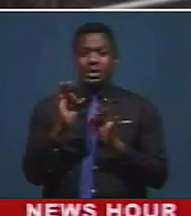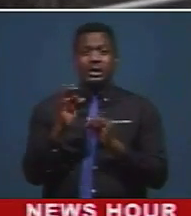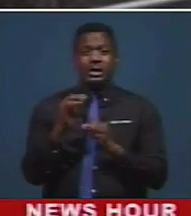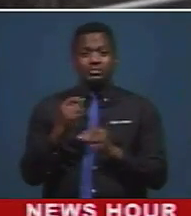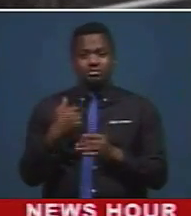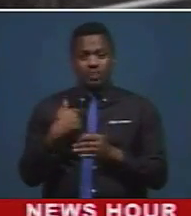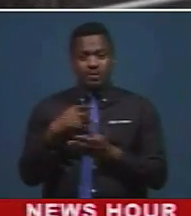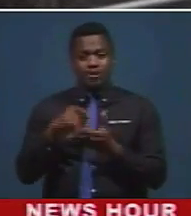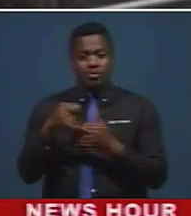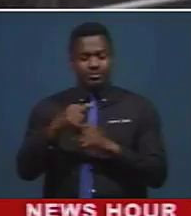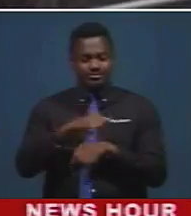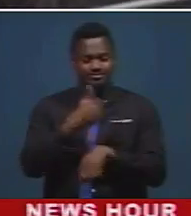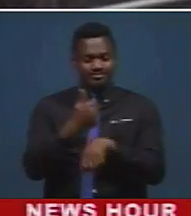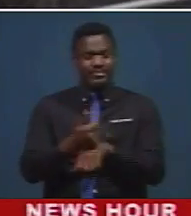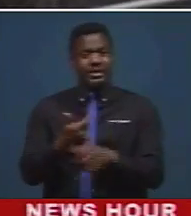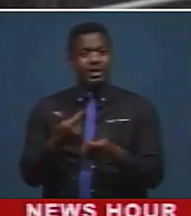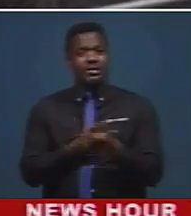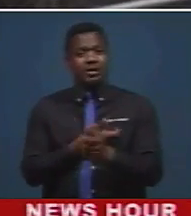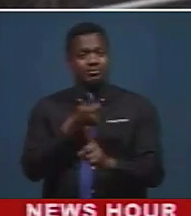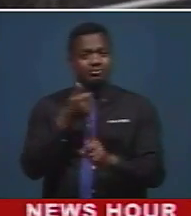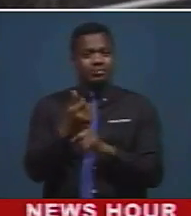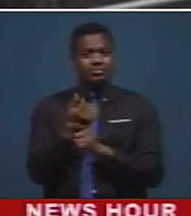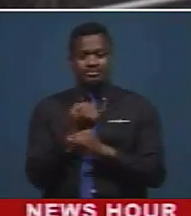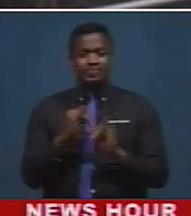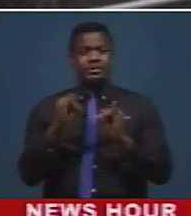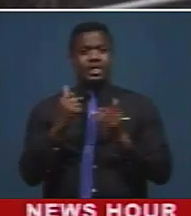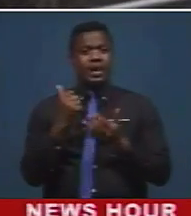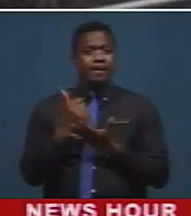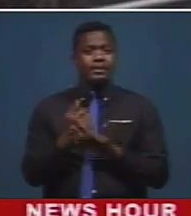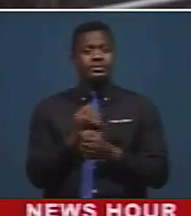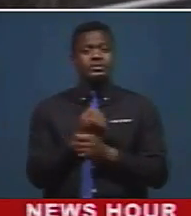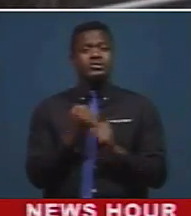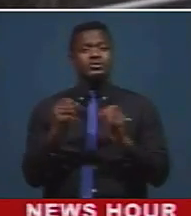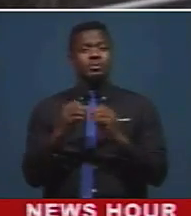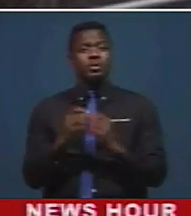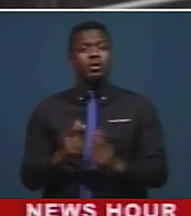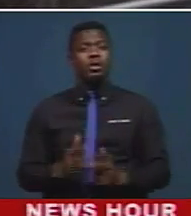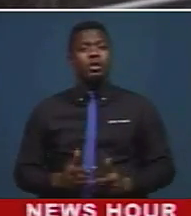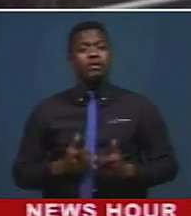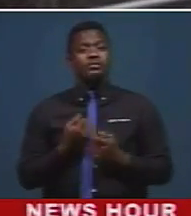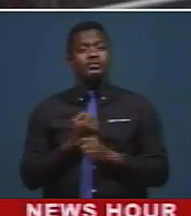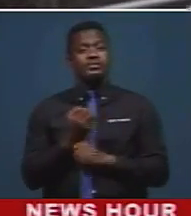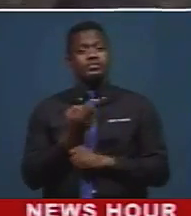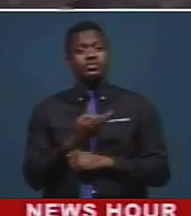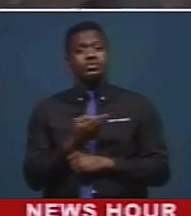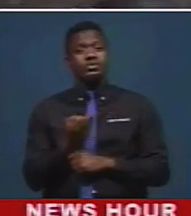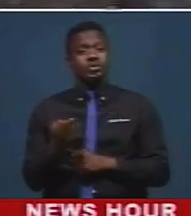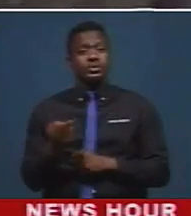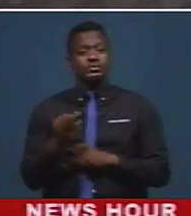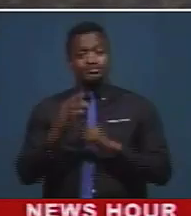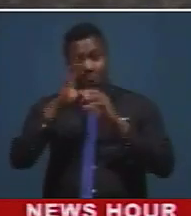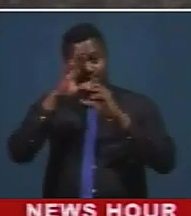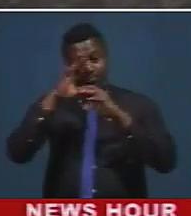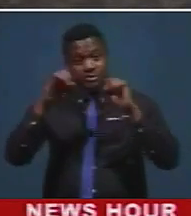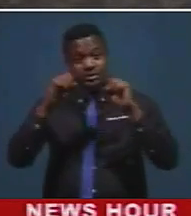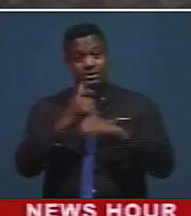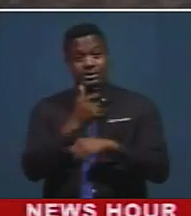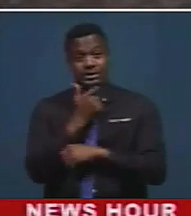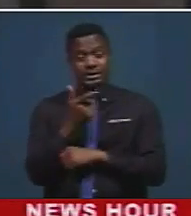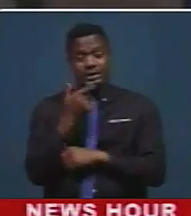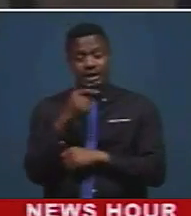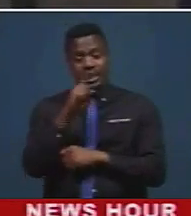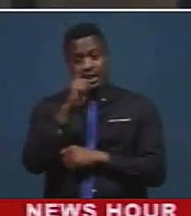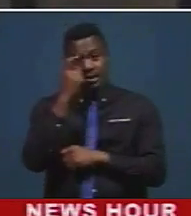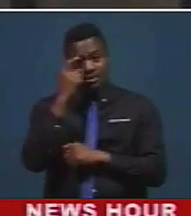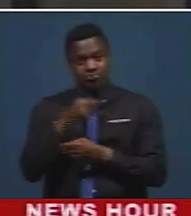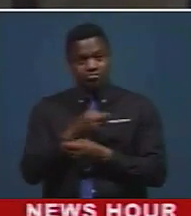this project is done and done very well to save lives and save resources of our country. President Akufo-Addo said his government